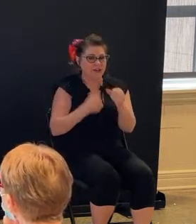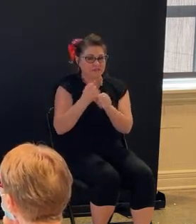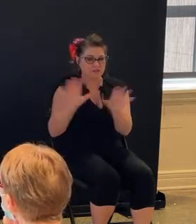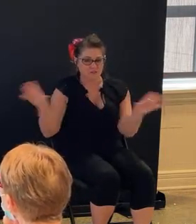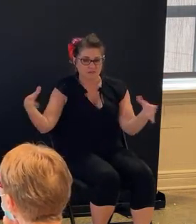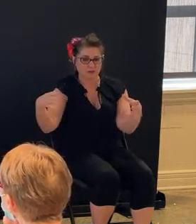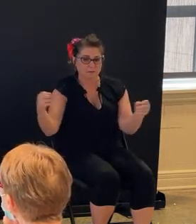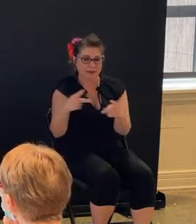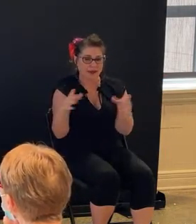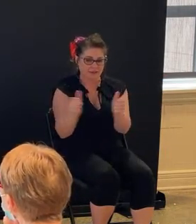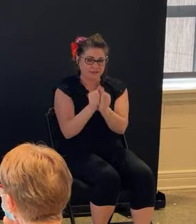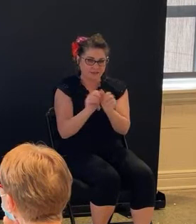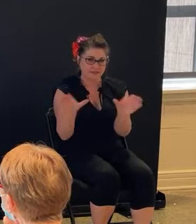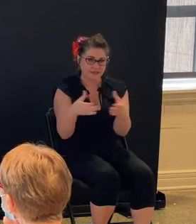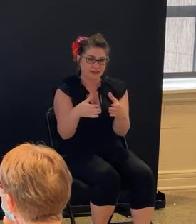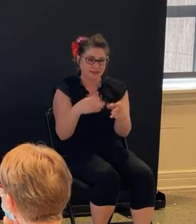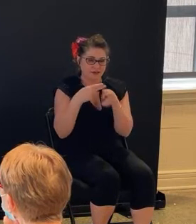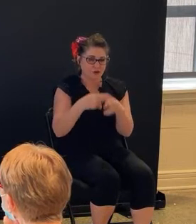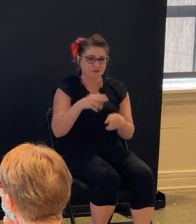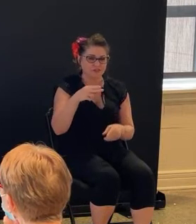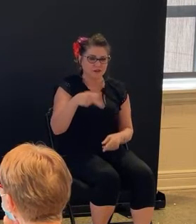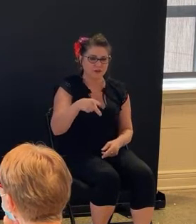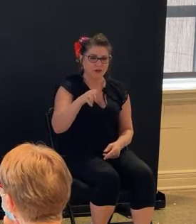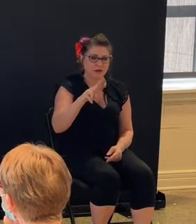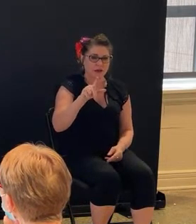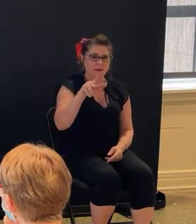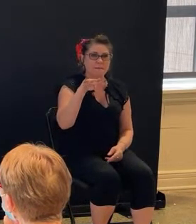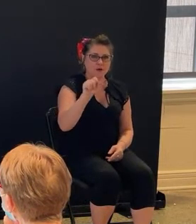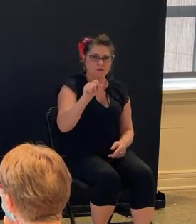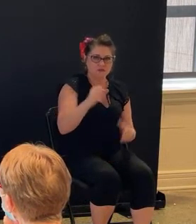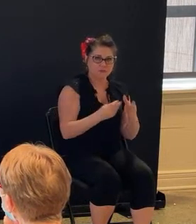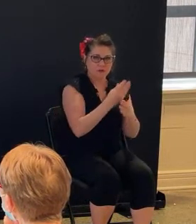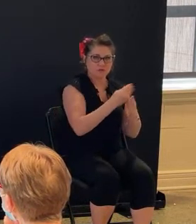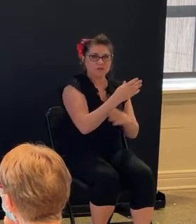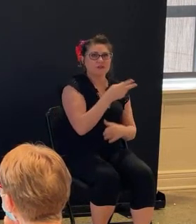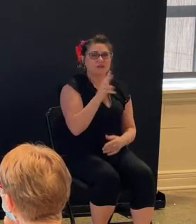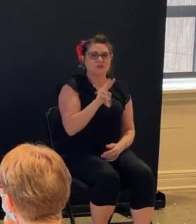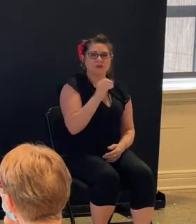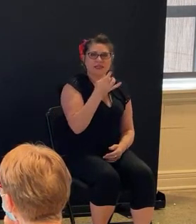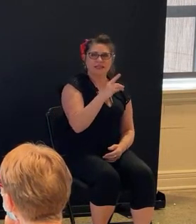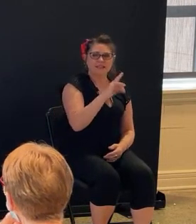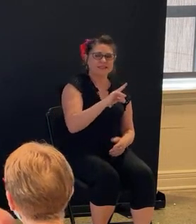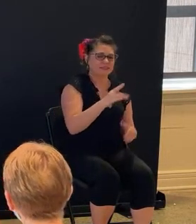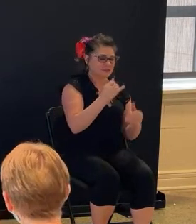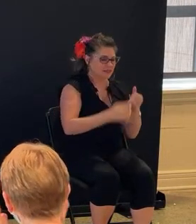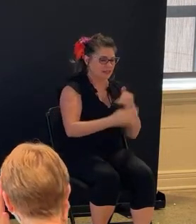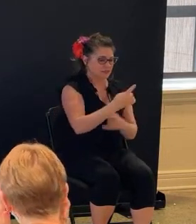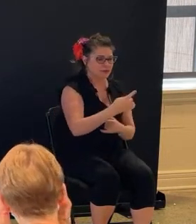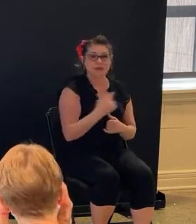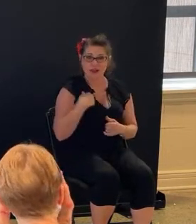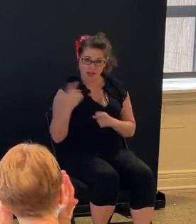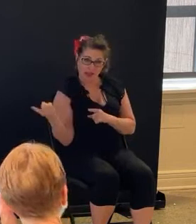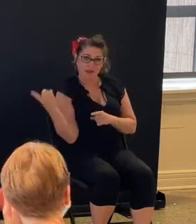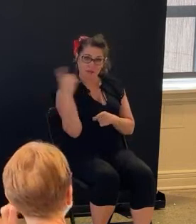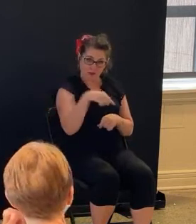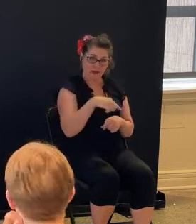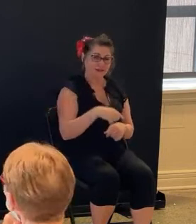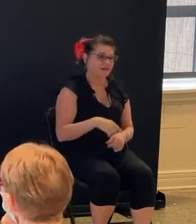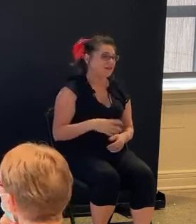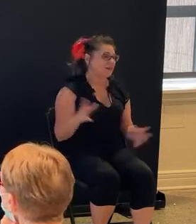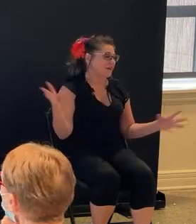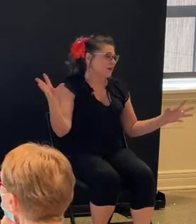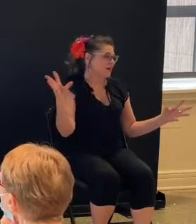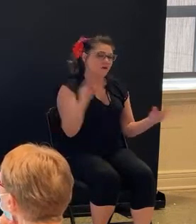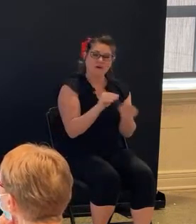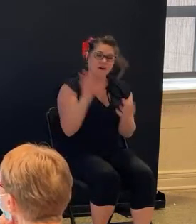pulse. And so in 2015 was the last pulse, and so I went, and there were 120 people